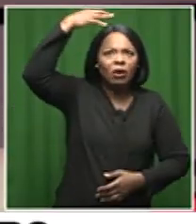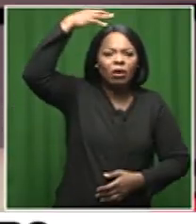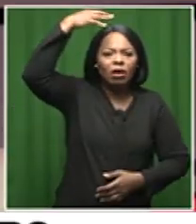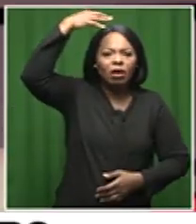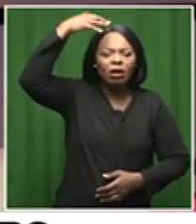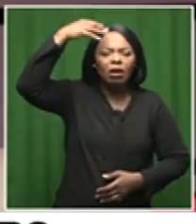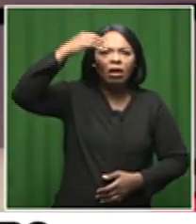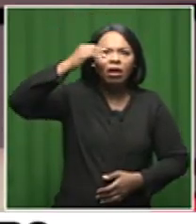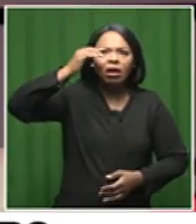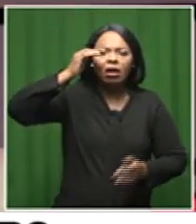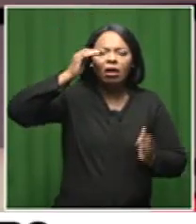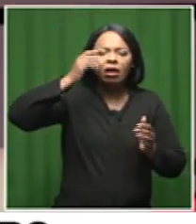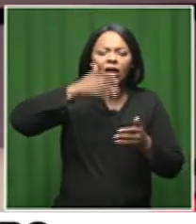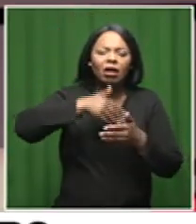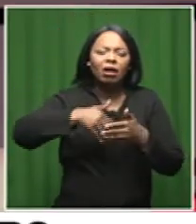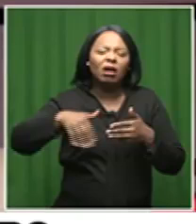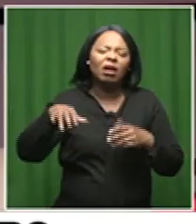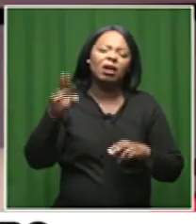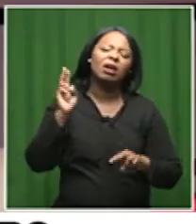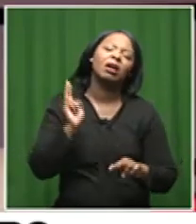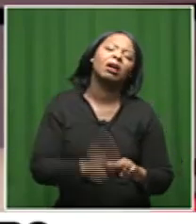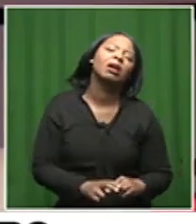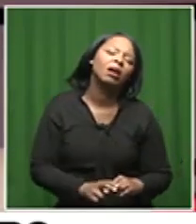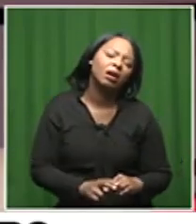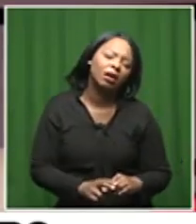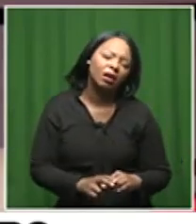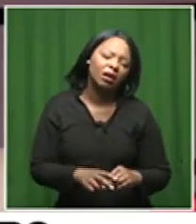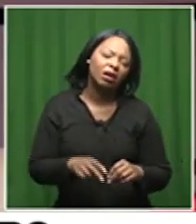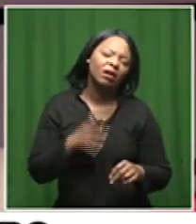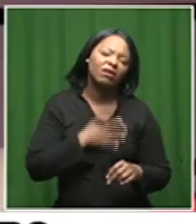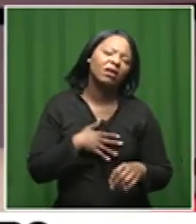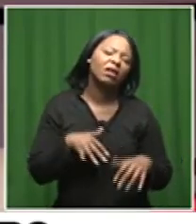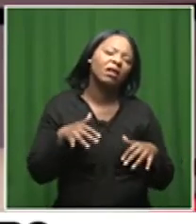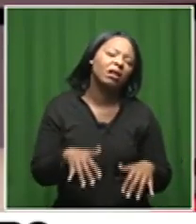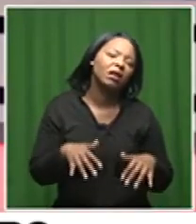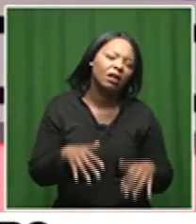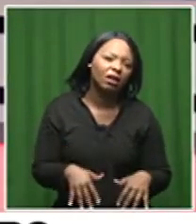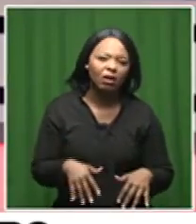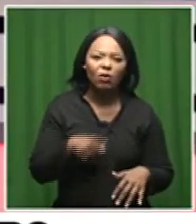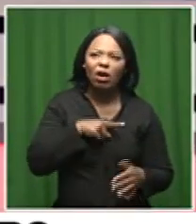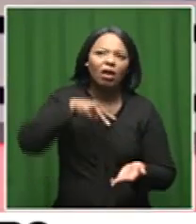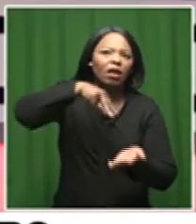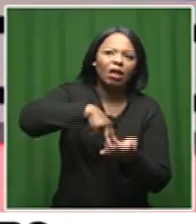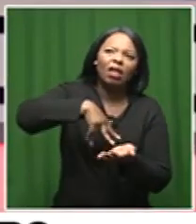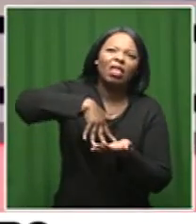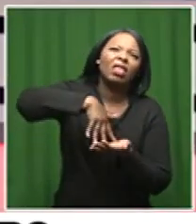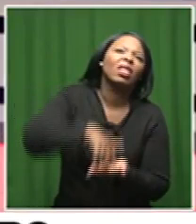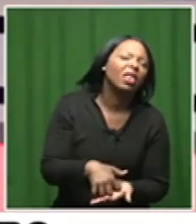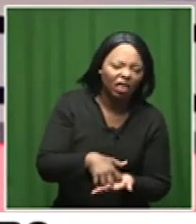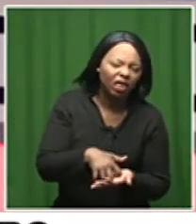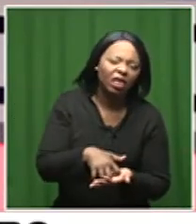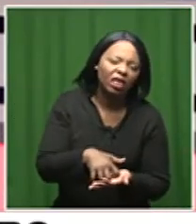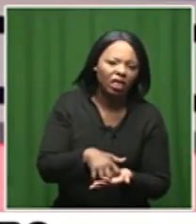beyond a minute, you just have to get out and sit down again because you can't stand. So you've got these symptoms, you get to the hospital, you get